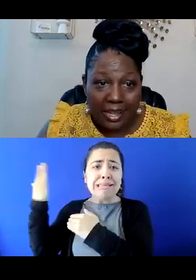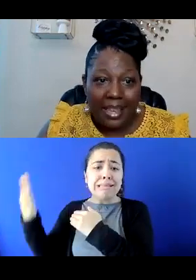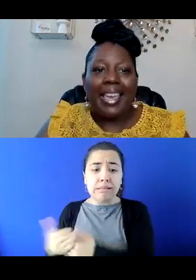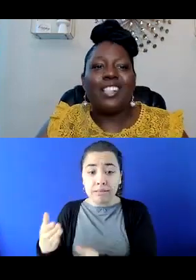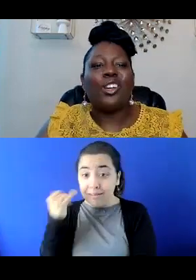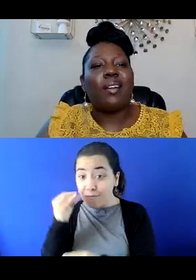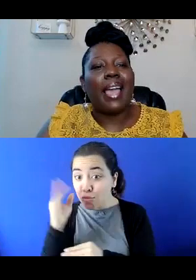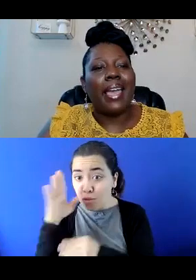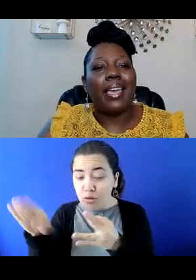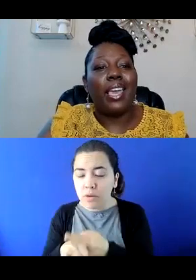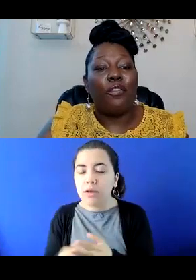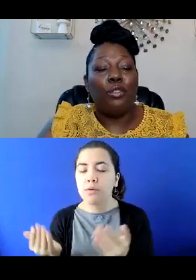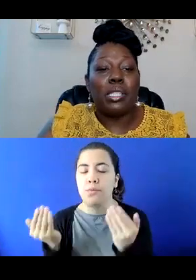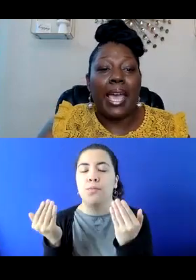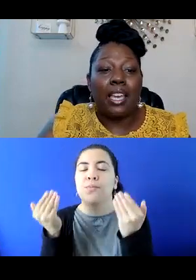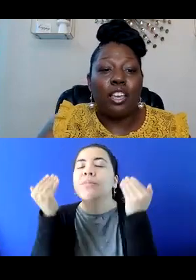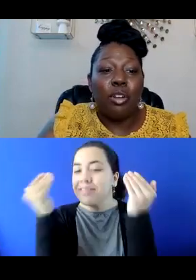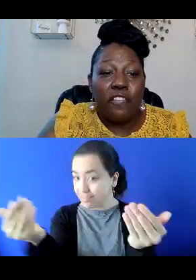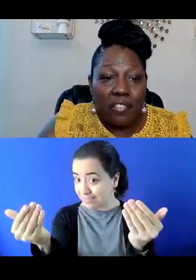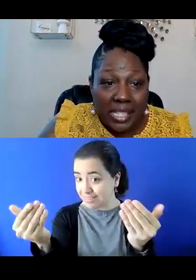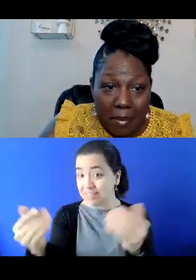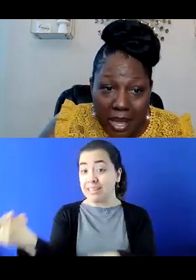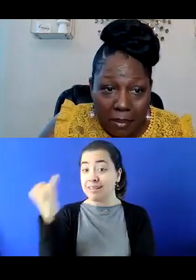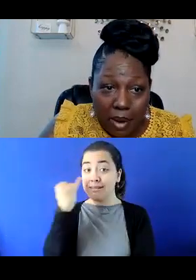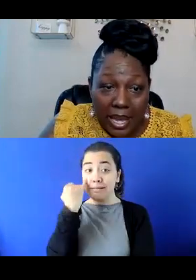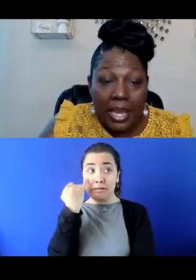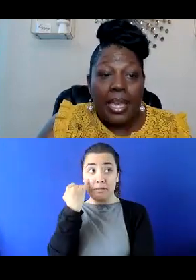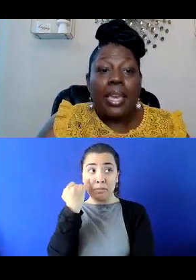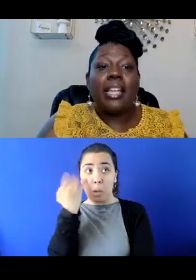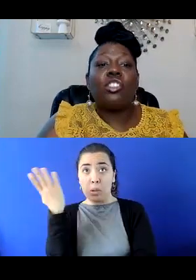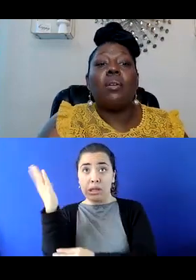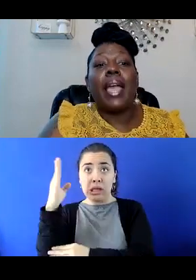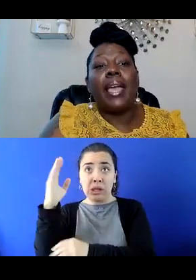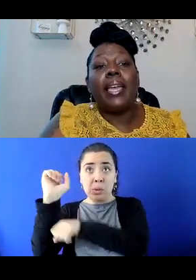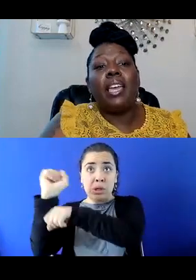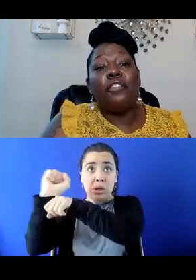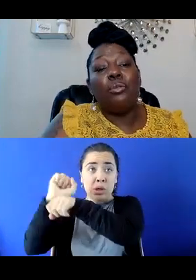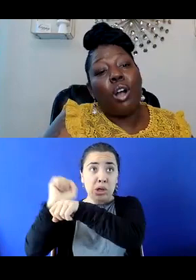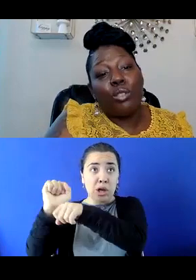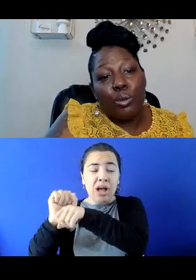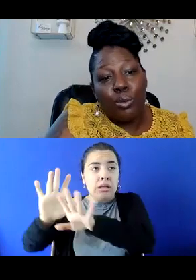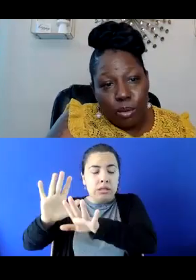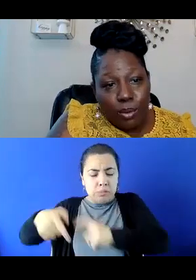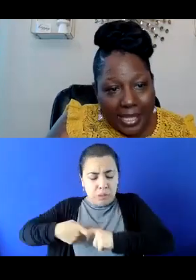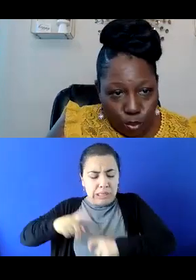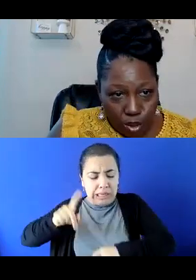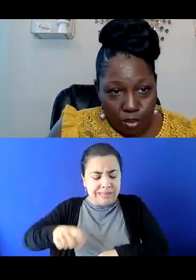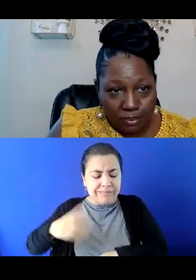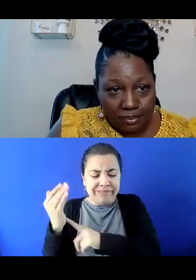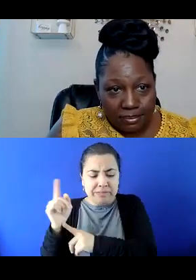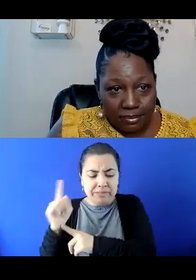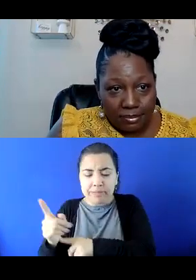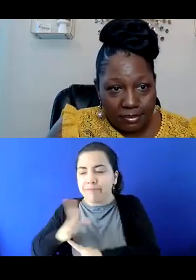break. It's okay if you take your 15-minute break. It's okay if you go to the